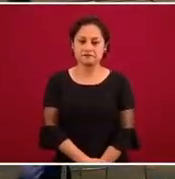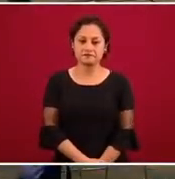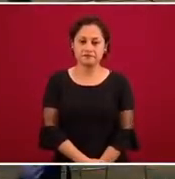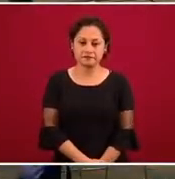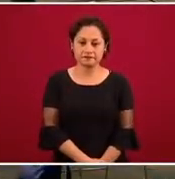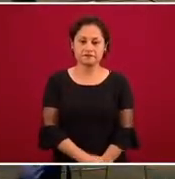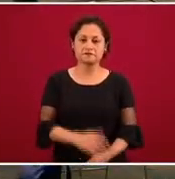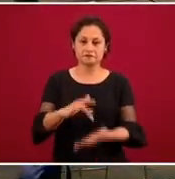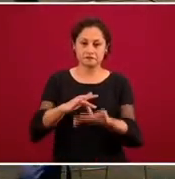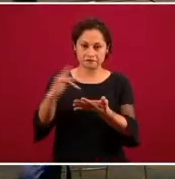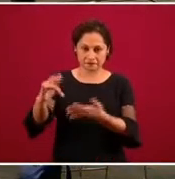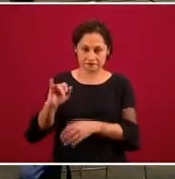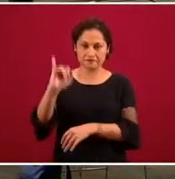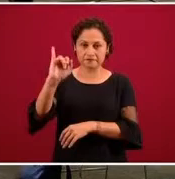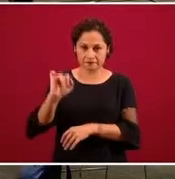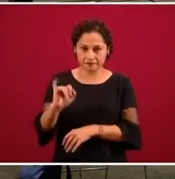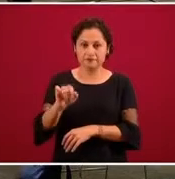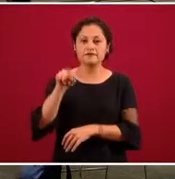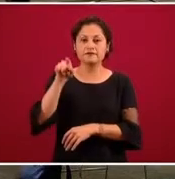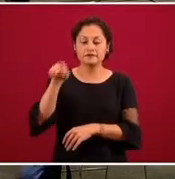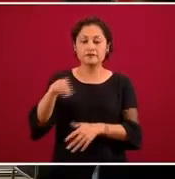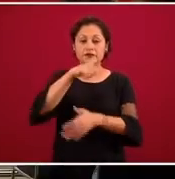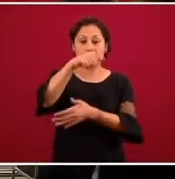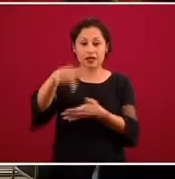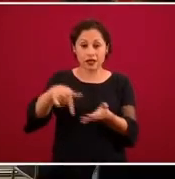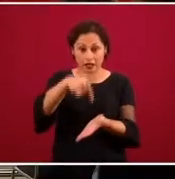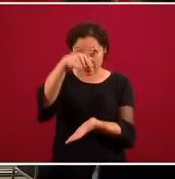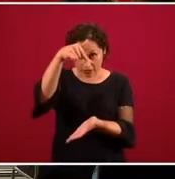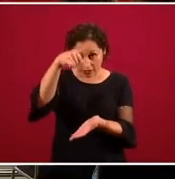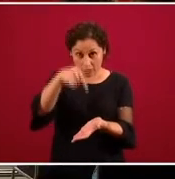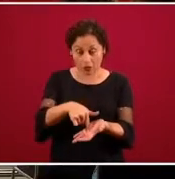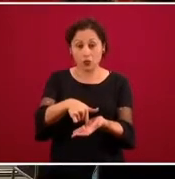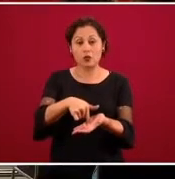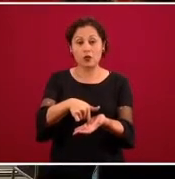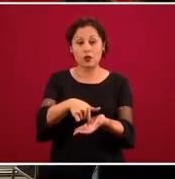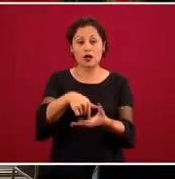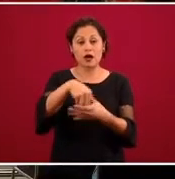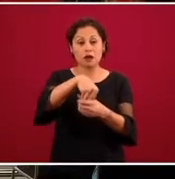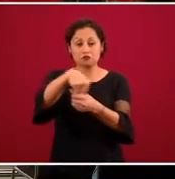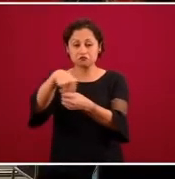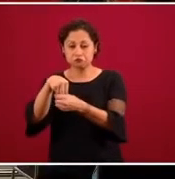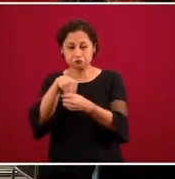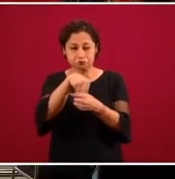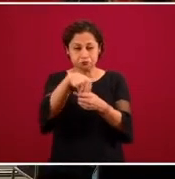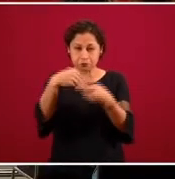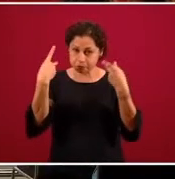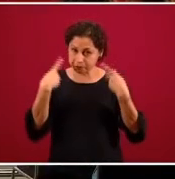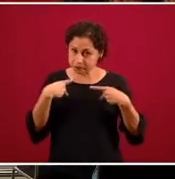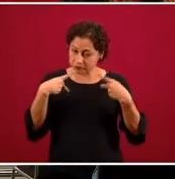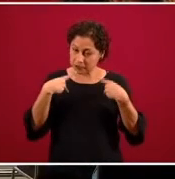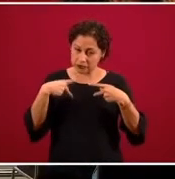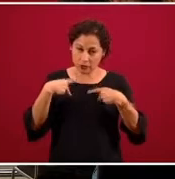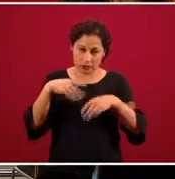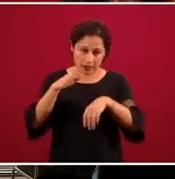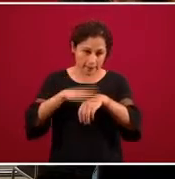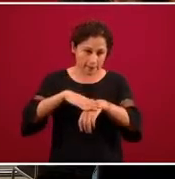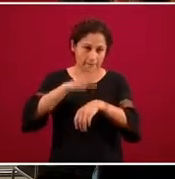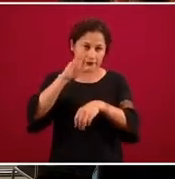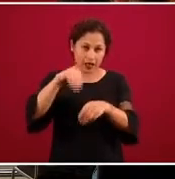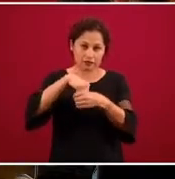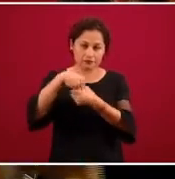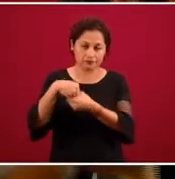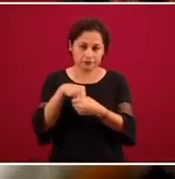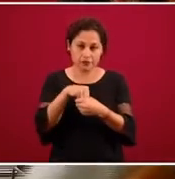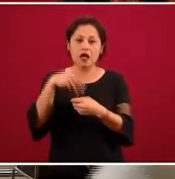Yes, indeed. The sites in which we have a higher density, a higher population